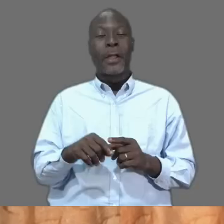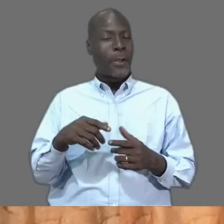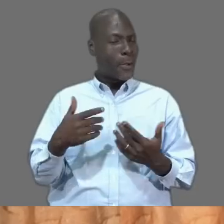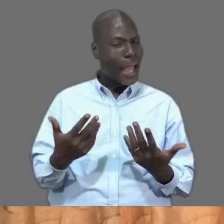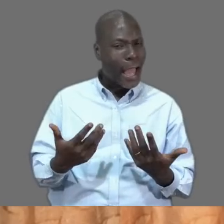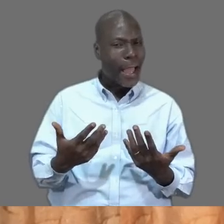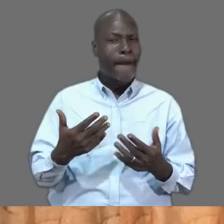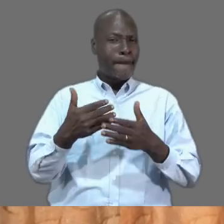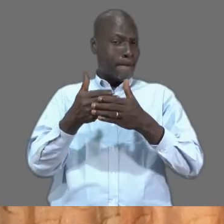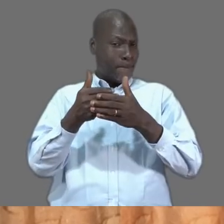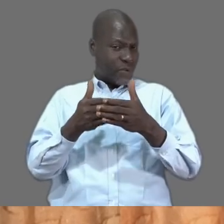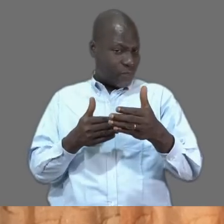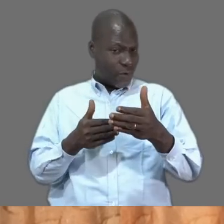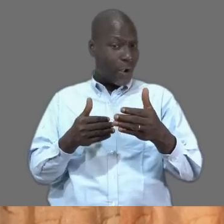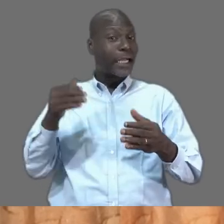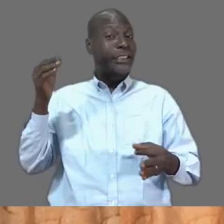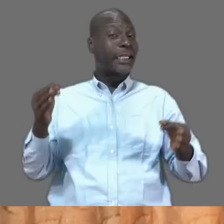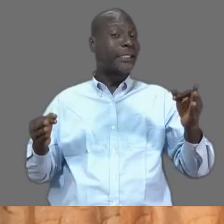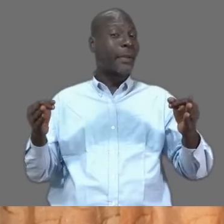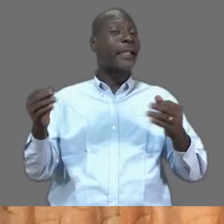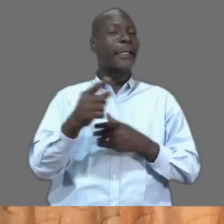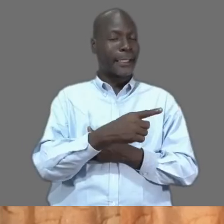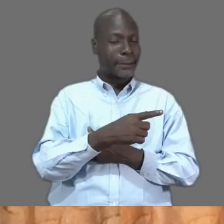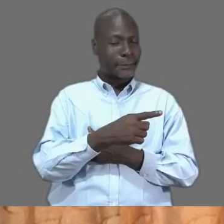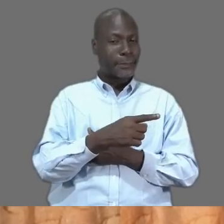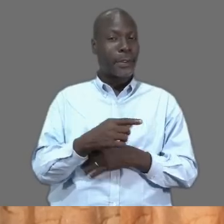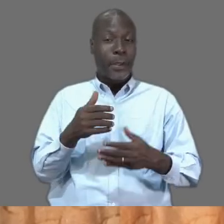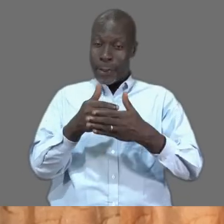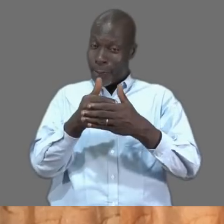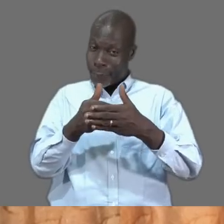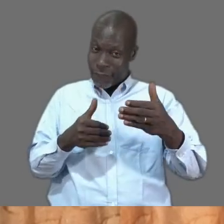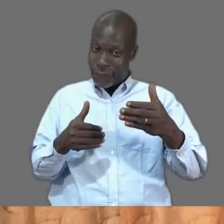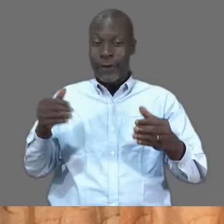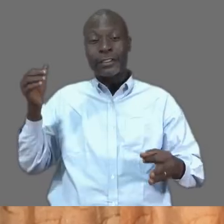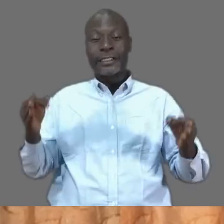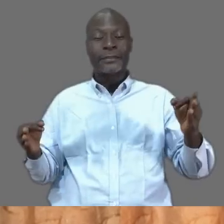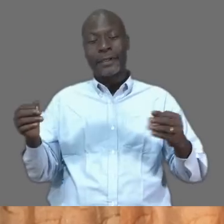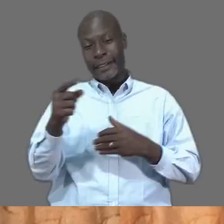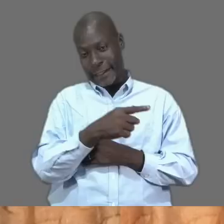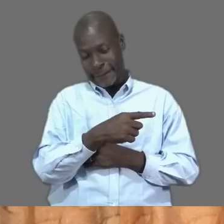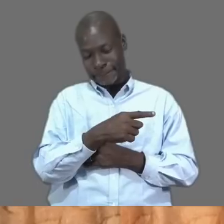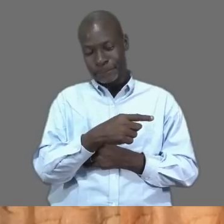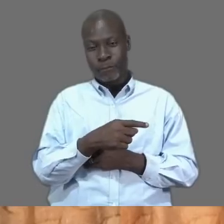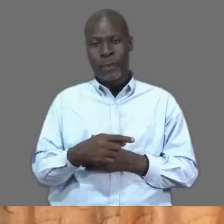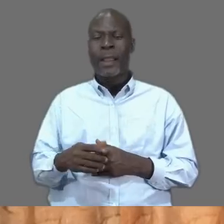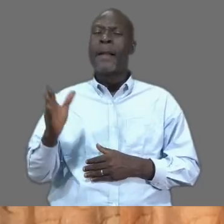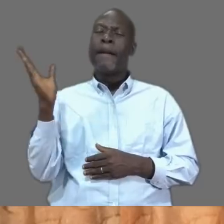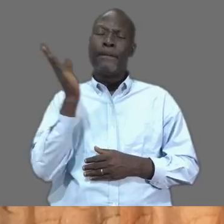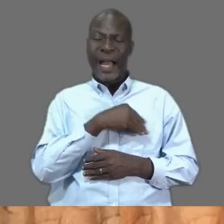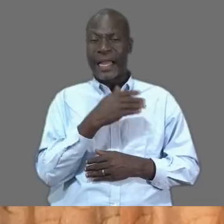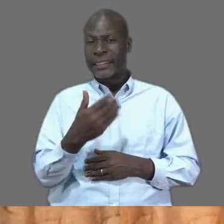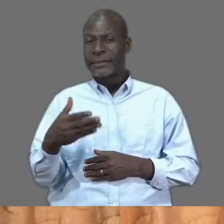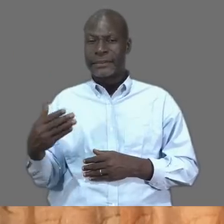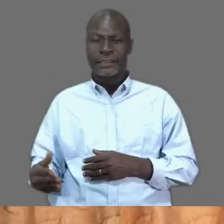se before the judgment day a Bible e ka ho asem no and your bonny